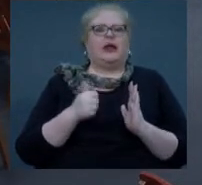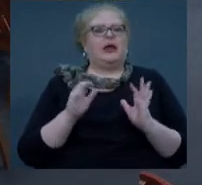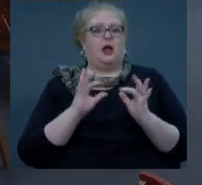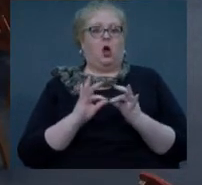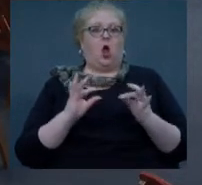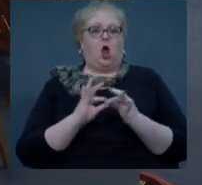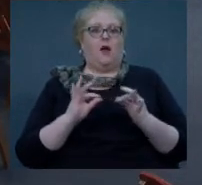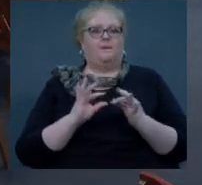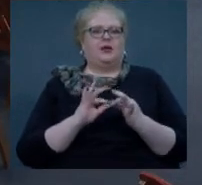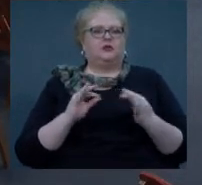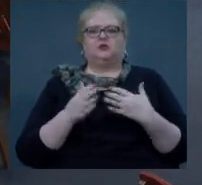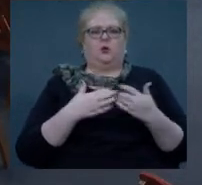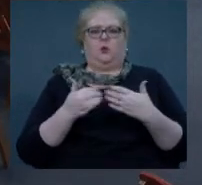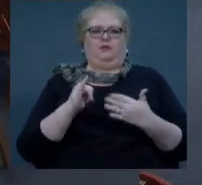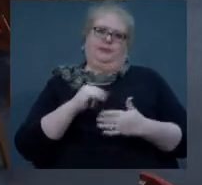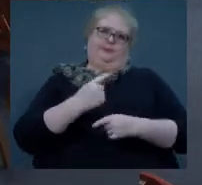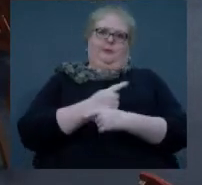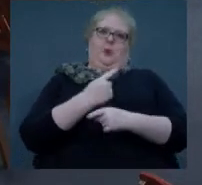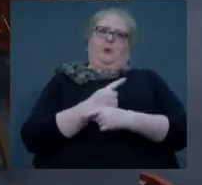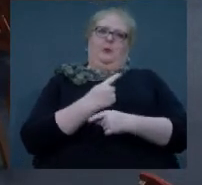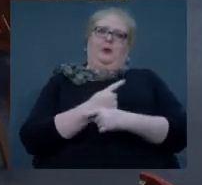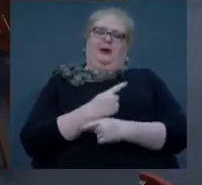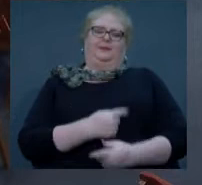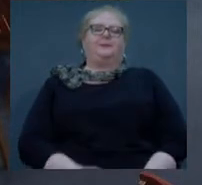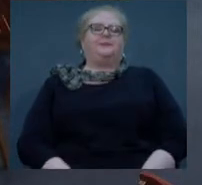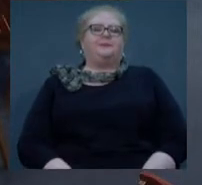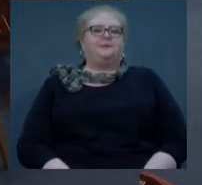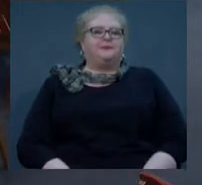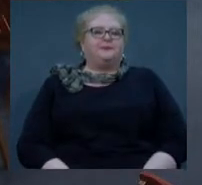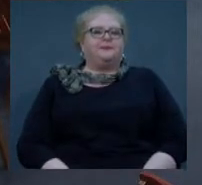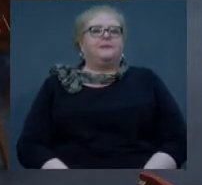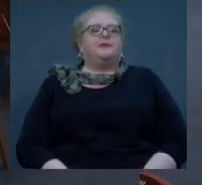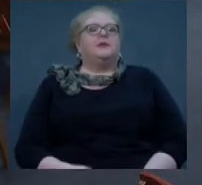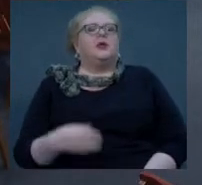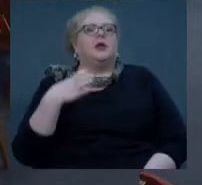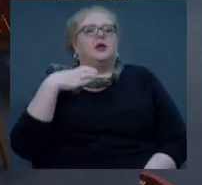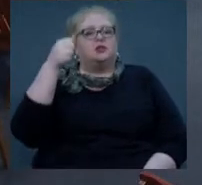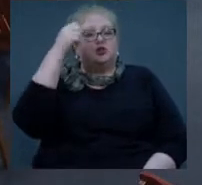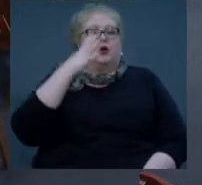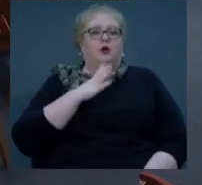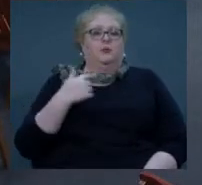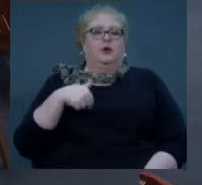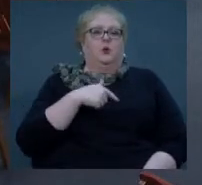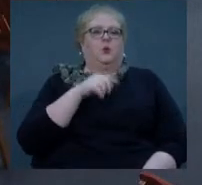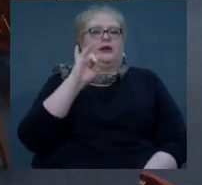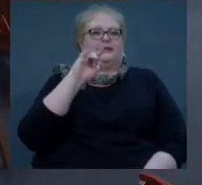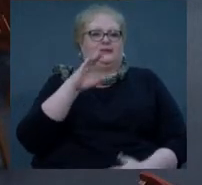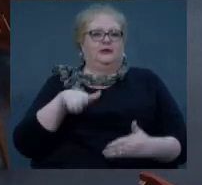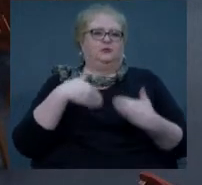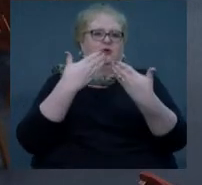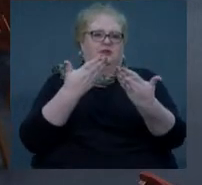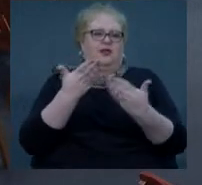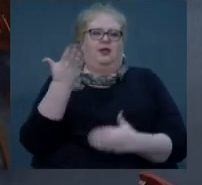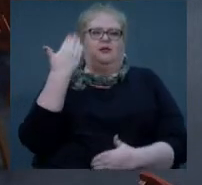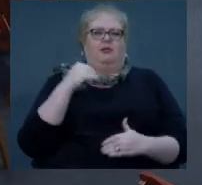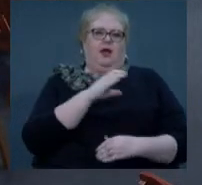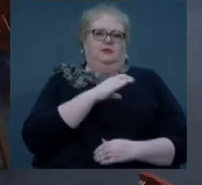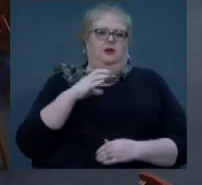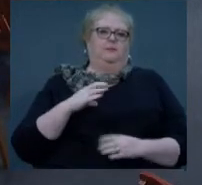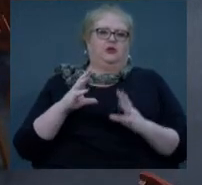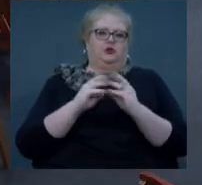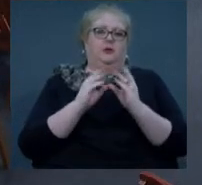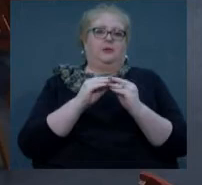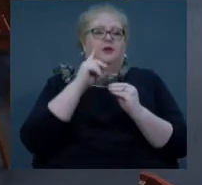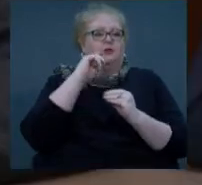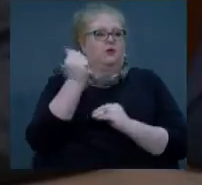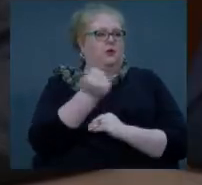whenever that would be appropriate. Chairman, we presented this at the last commission meeting for everybody to look at